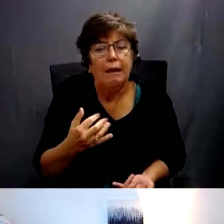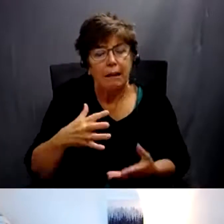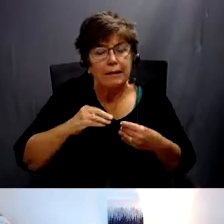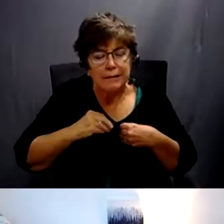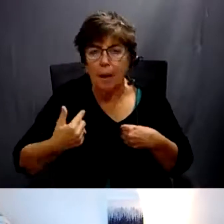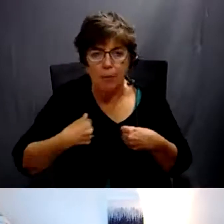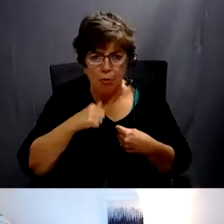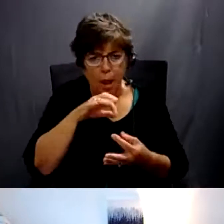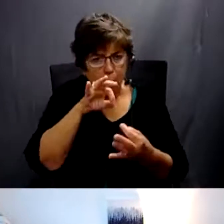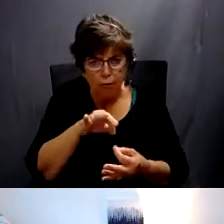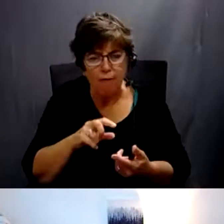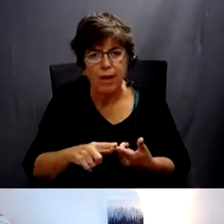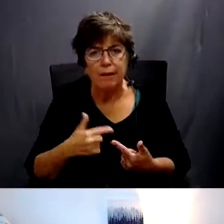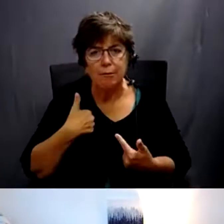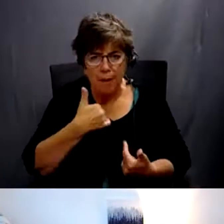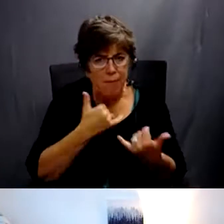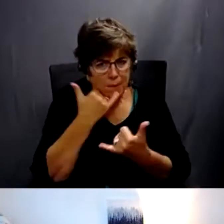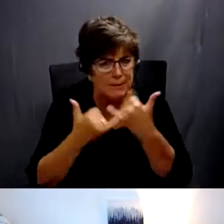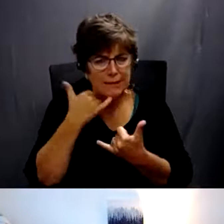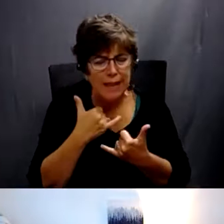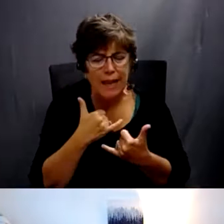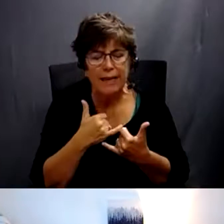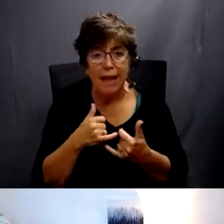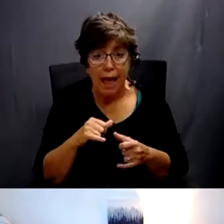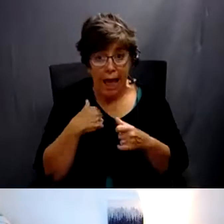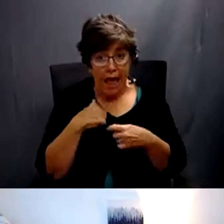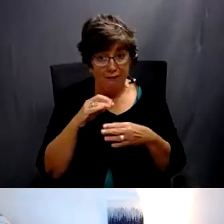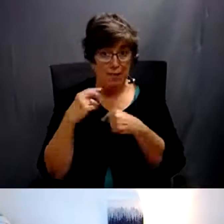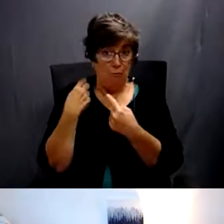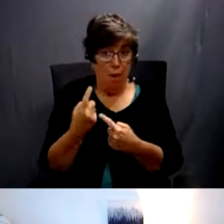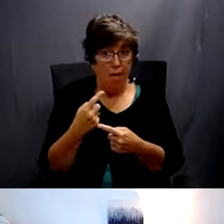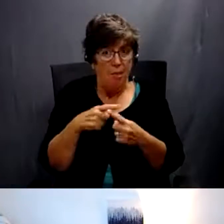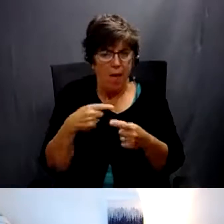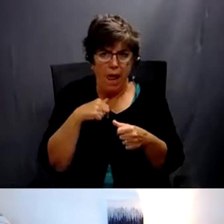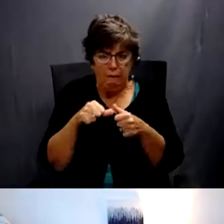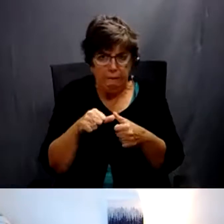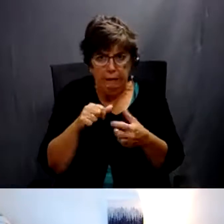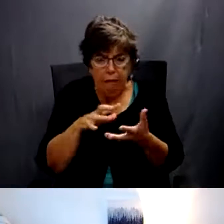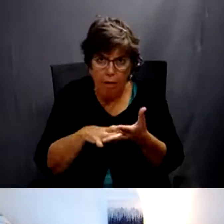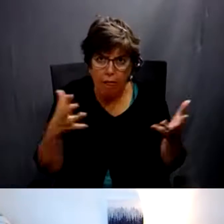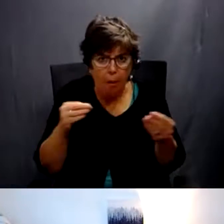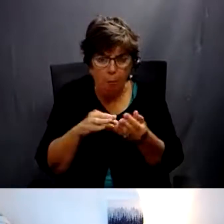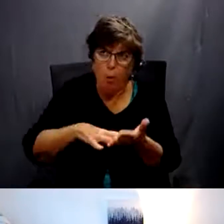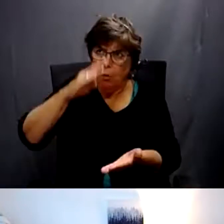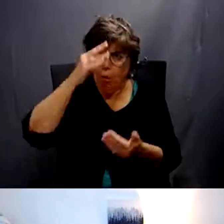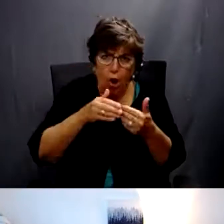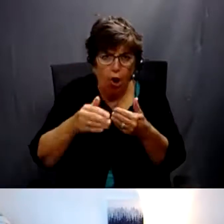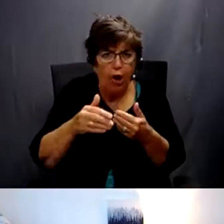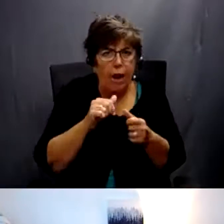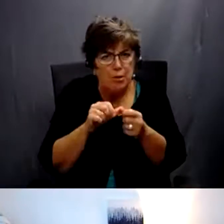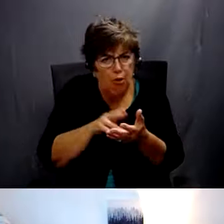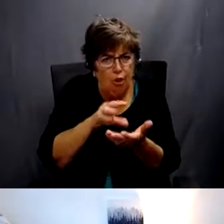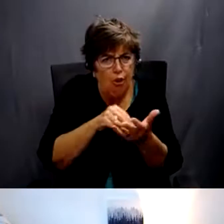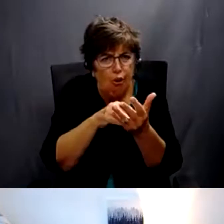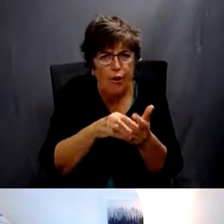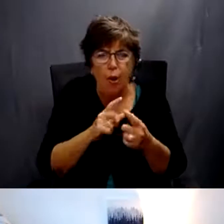have lots and lots and lots to learn. I just keep learning and keep asking. Yeah, thank you, Michelle.